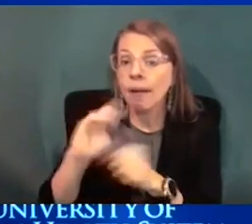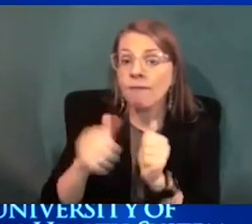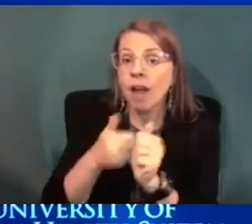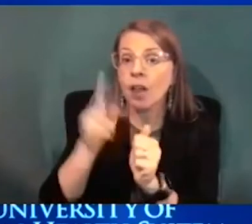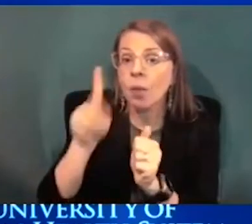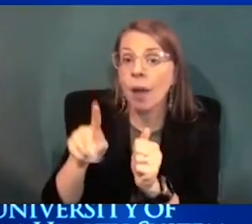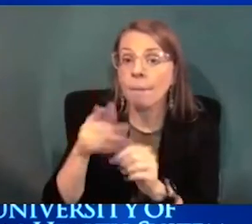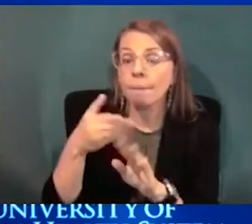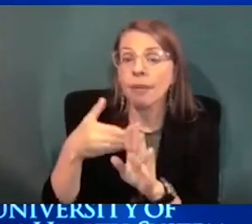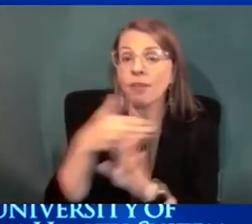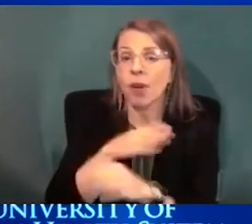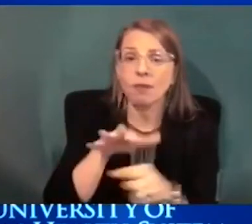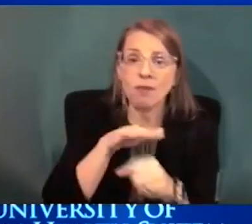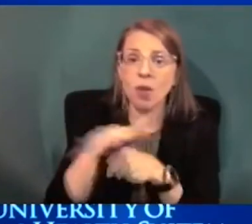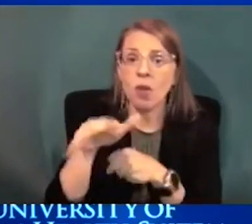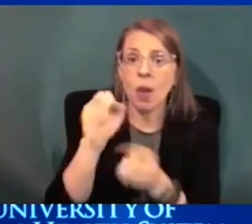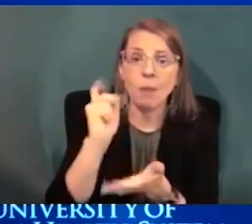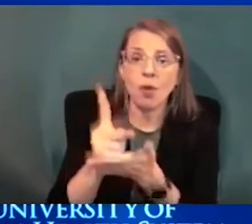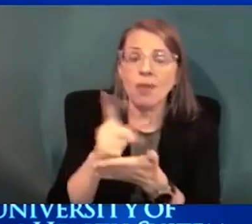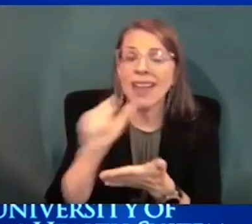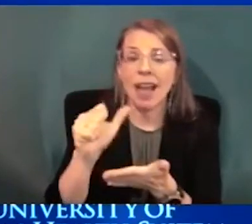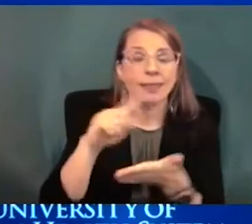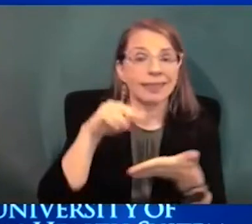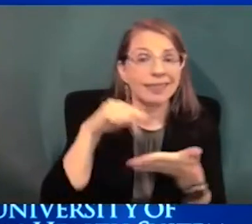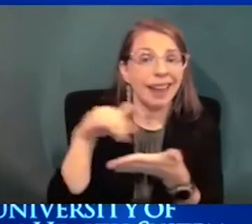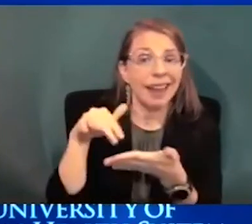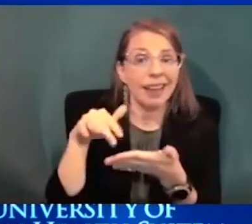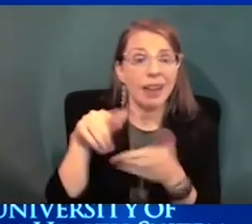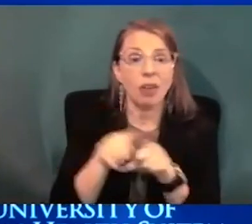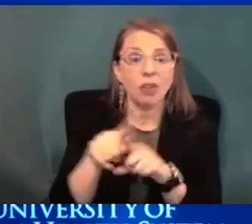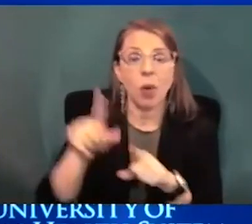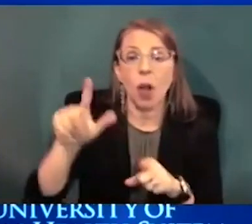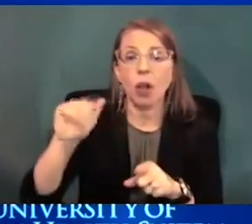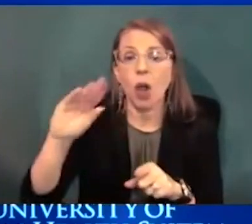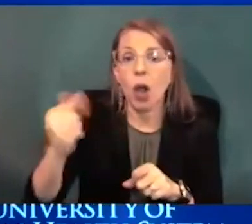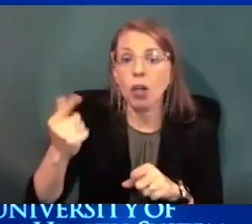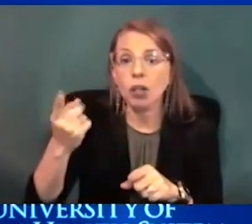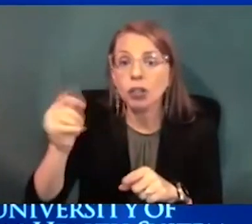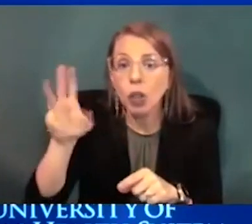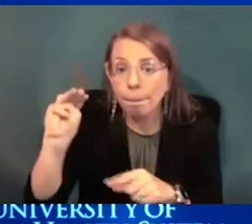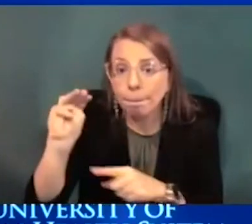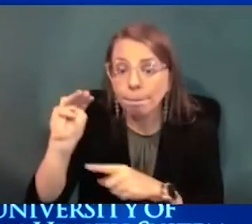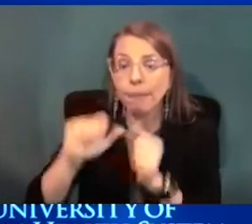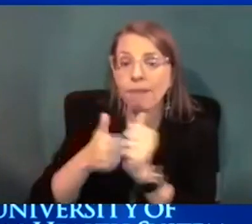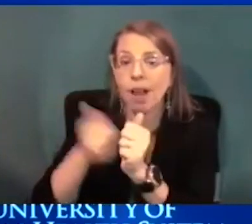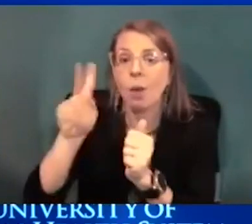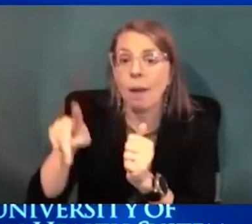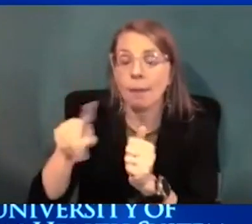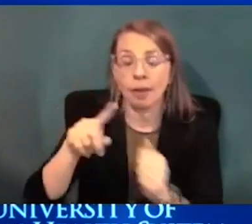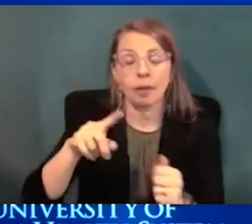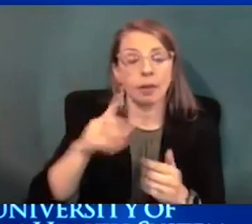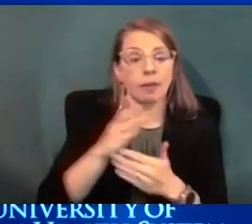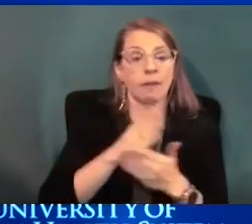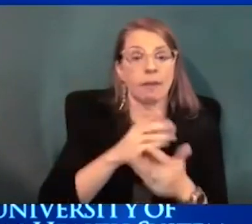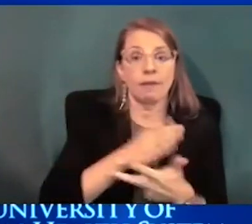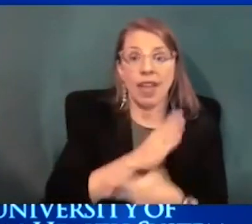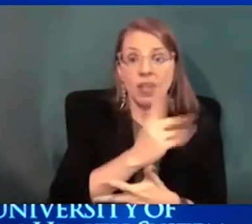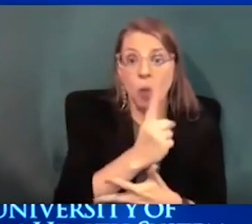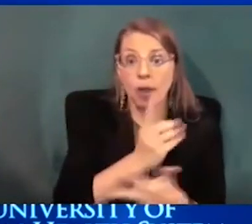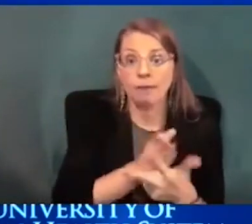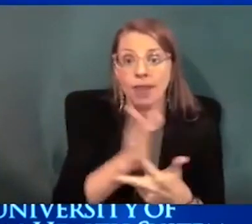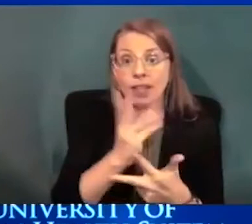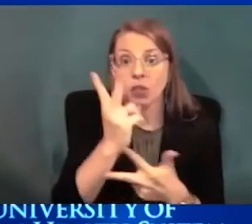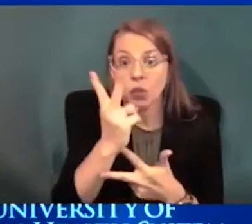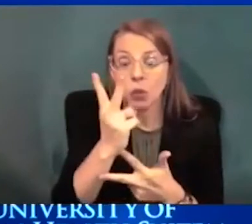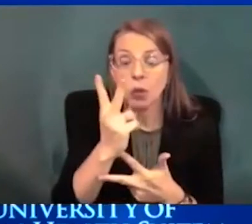It's not just the studies, it's also longer-term follow-up, even of some of the phase 1 and phase 2 trial patients, to see how they did to make sure